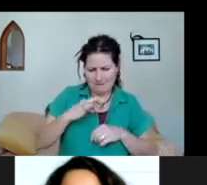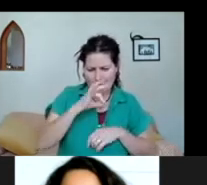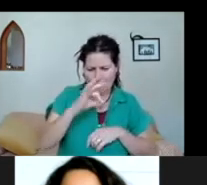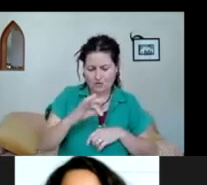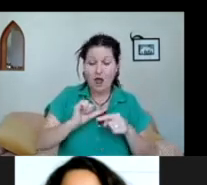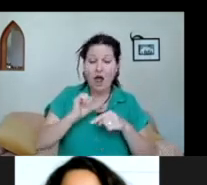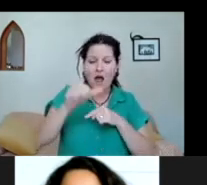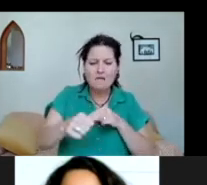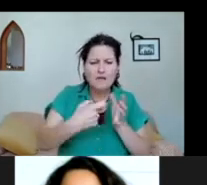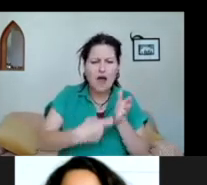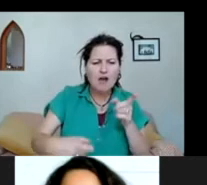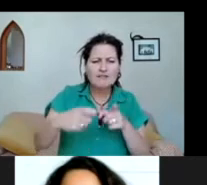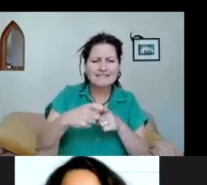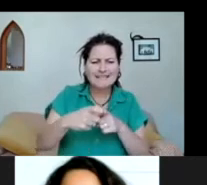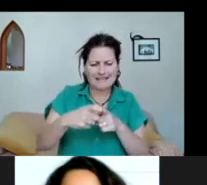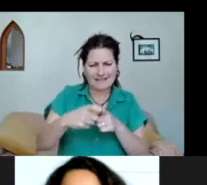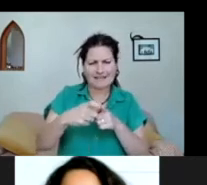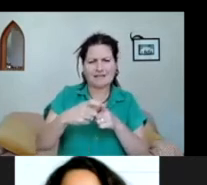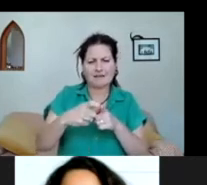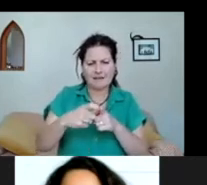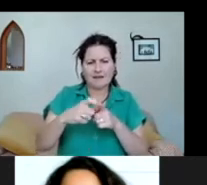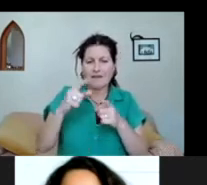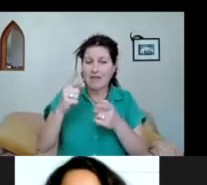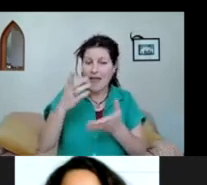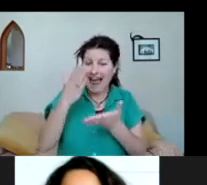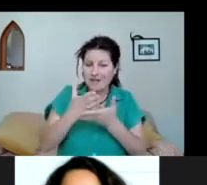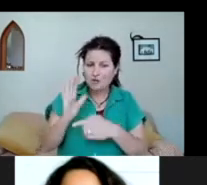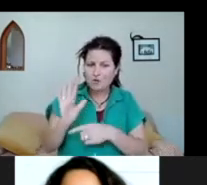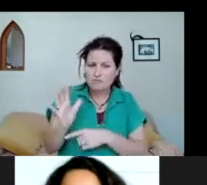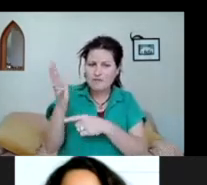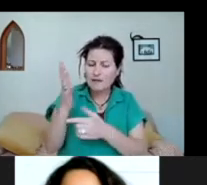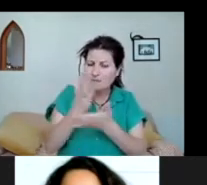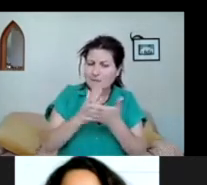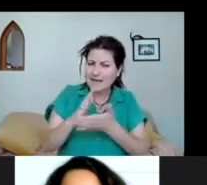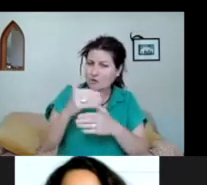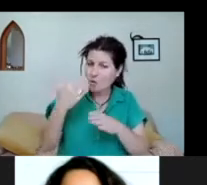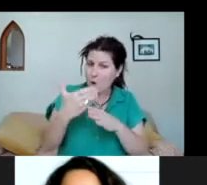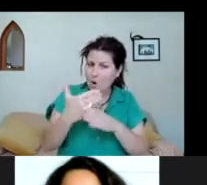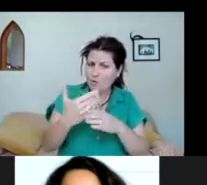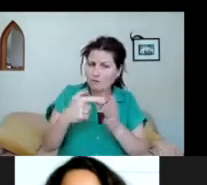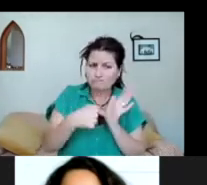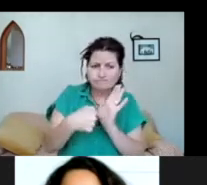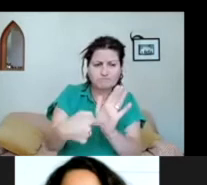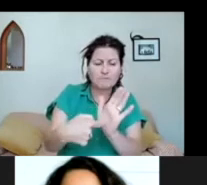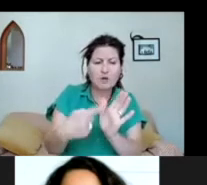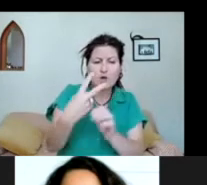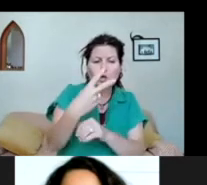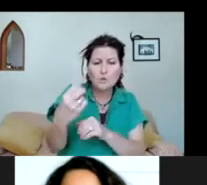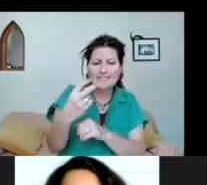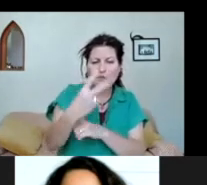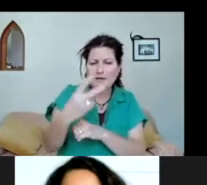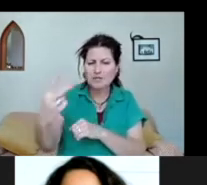presentation, is the idea that the work will appear throughout 2022 and be showcased on specific days, or is